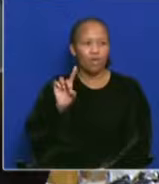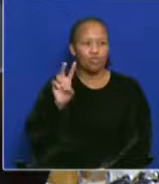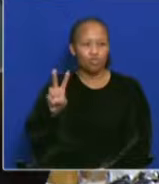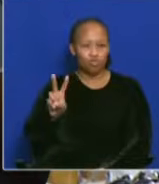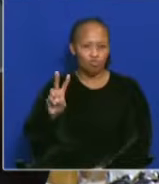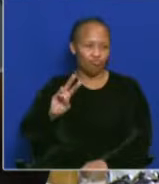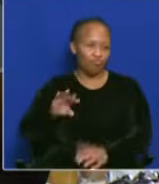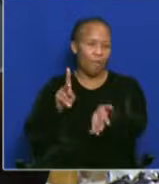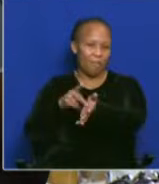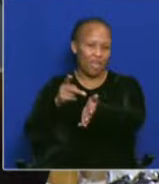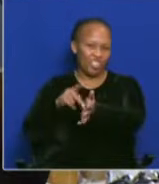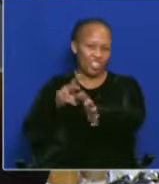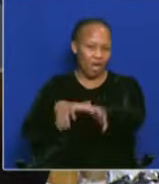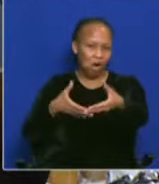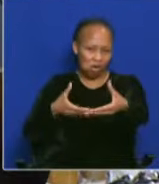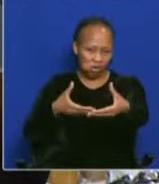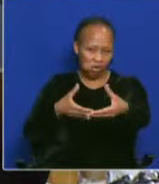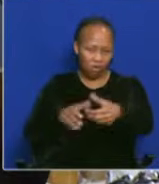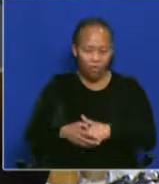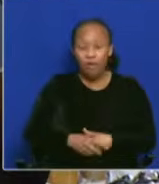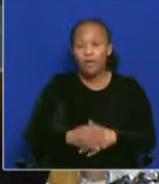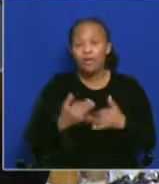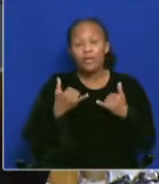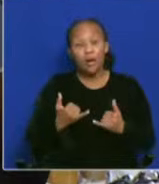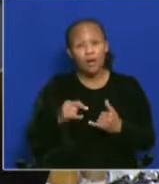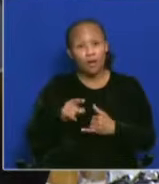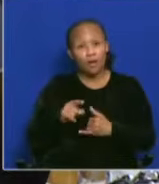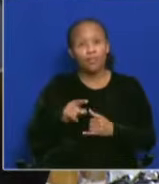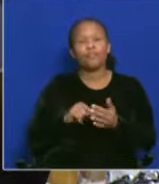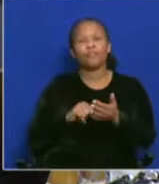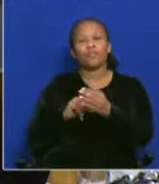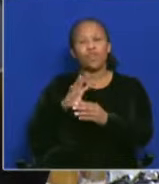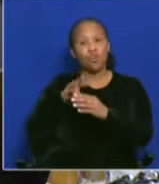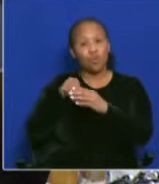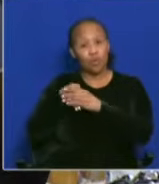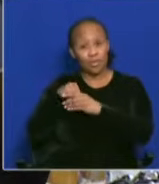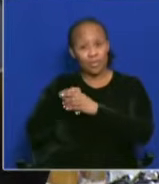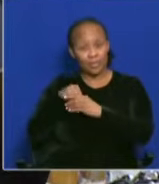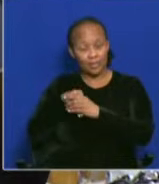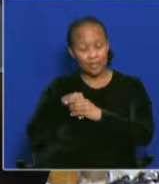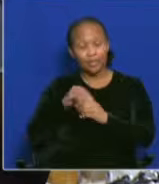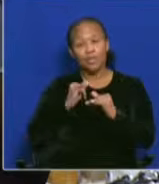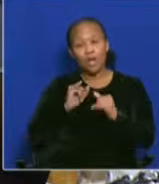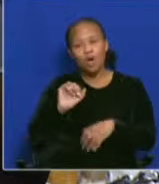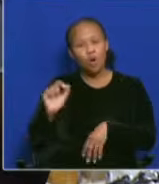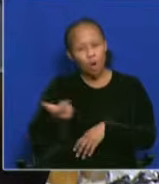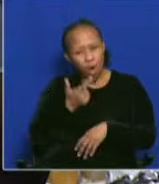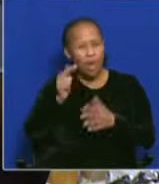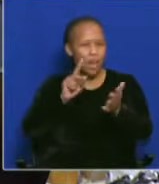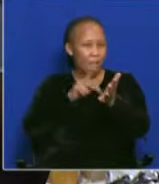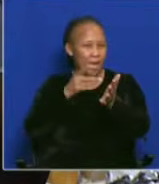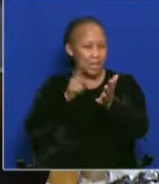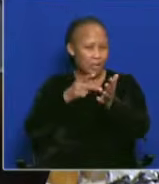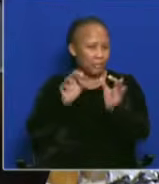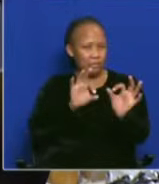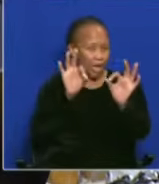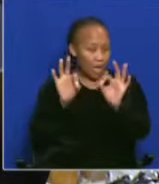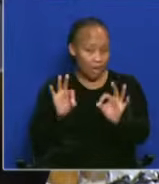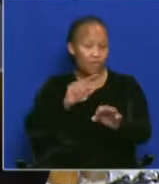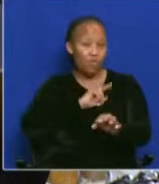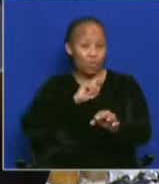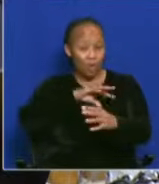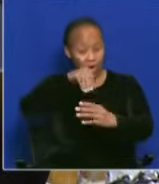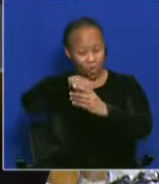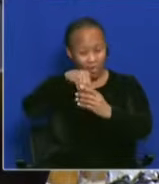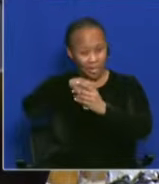The context is important. So all of those pages are relevant because it provides a context. But for the purposes